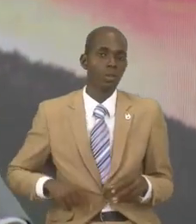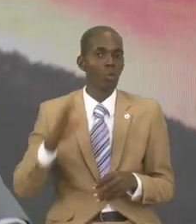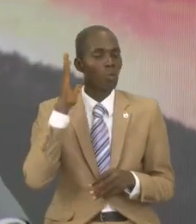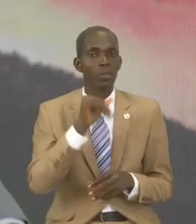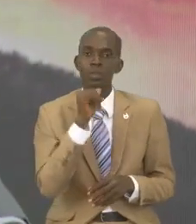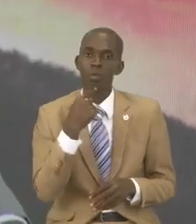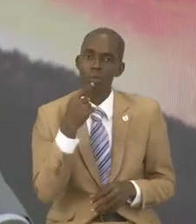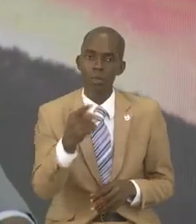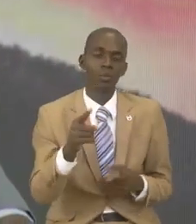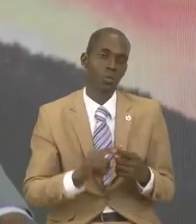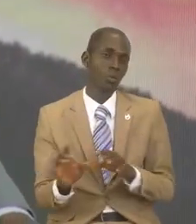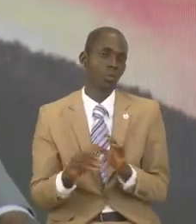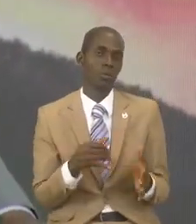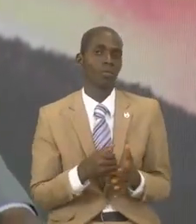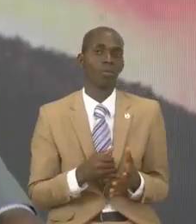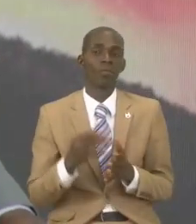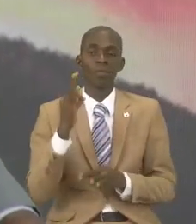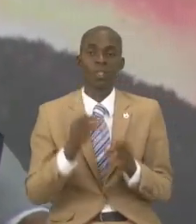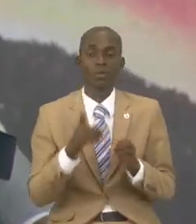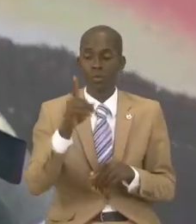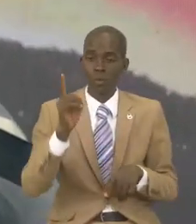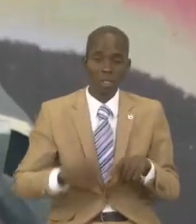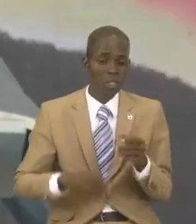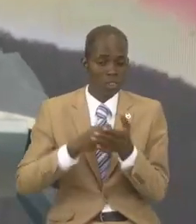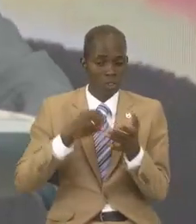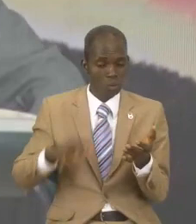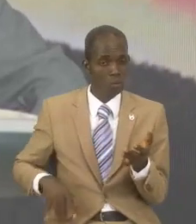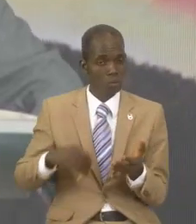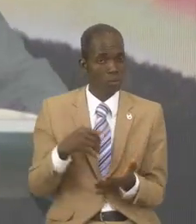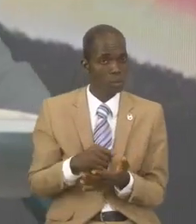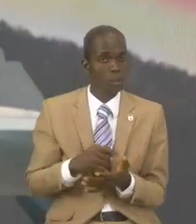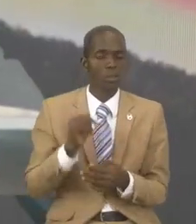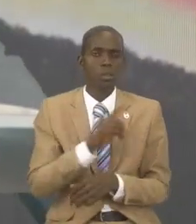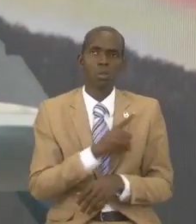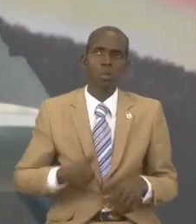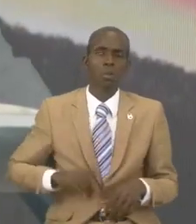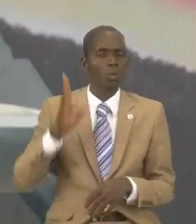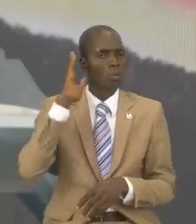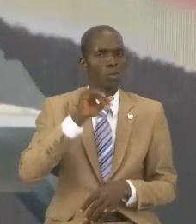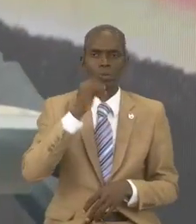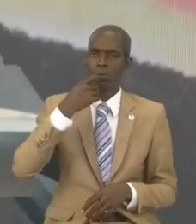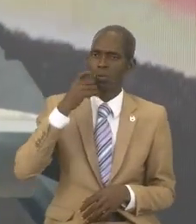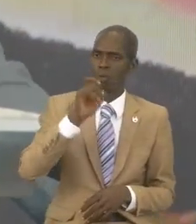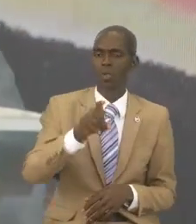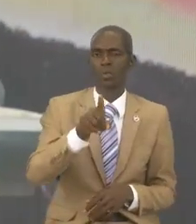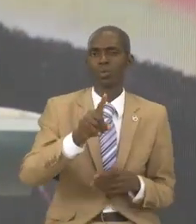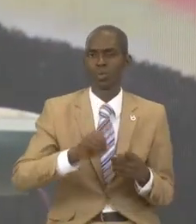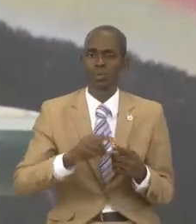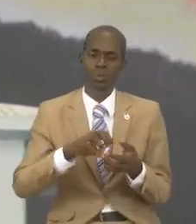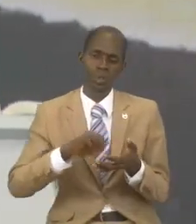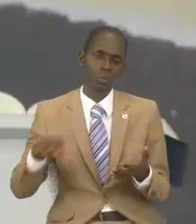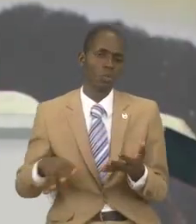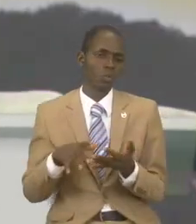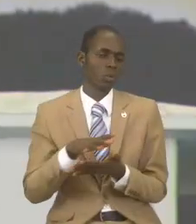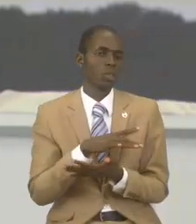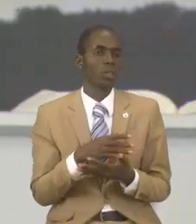it. If you couldn't put it off, the Lord will not say, put it off. And so you